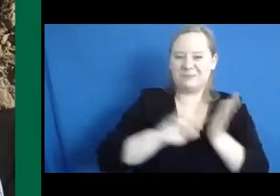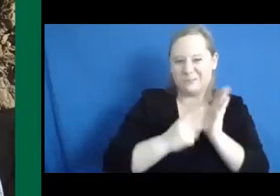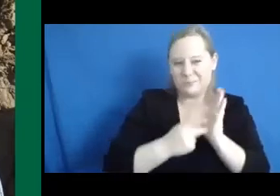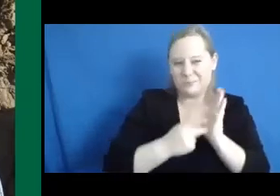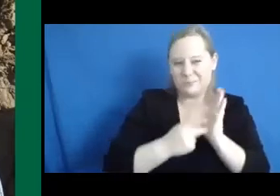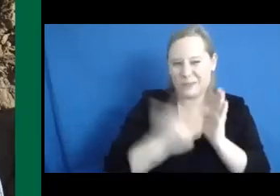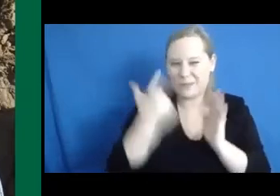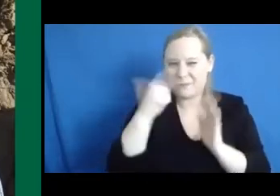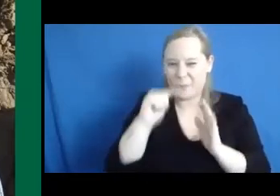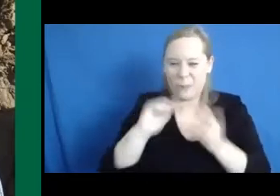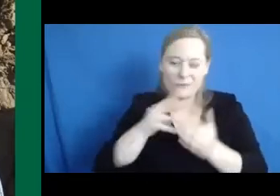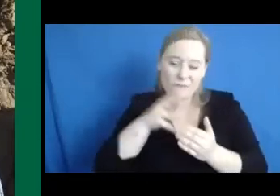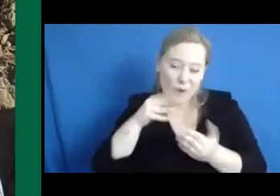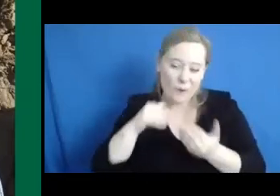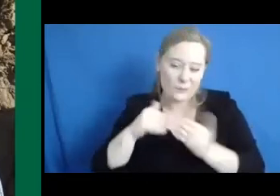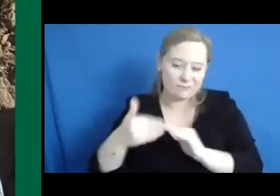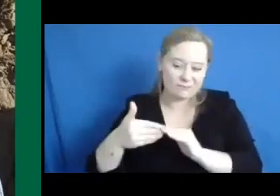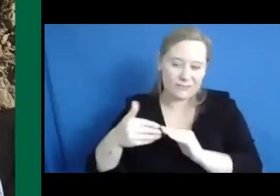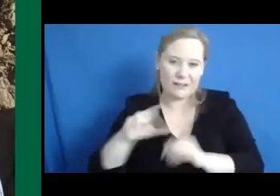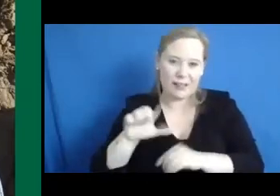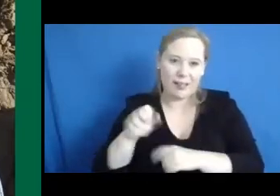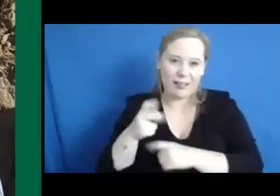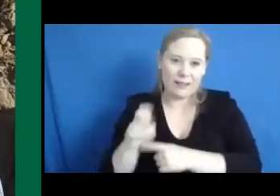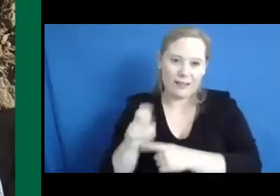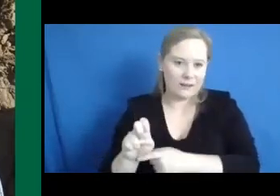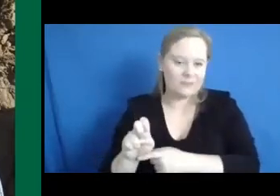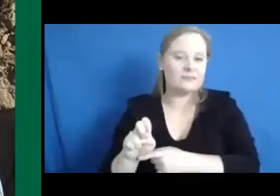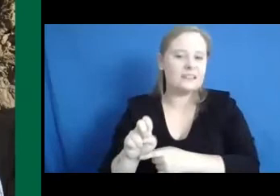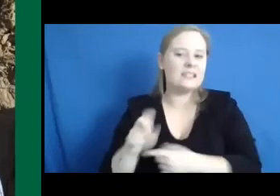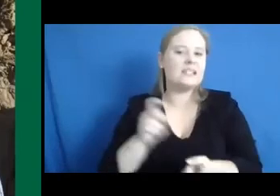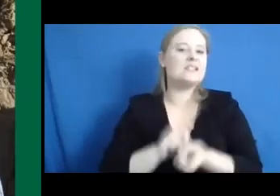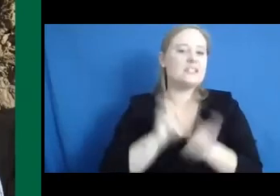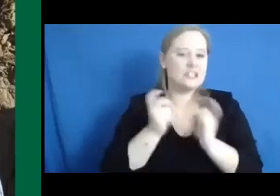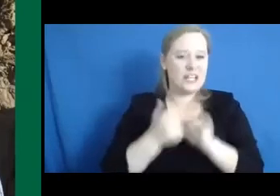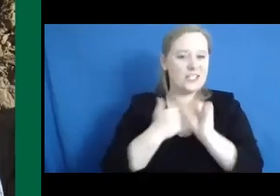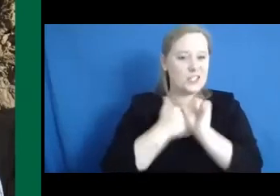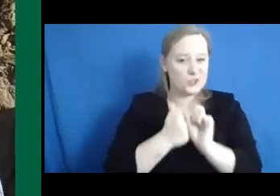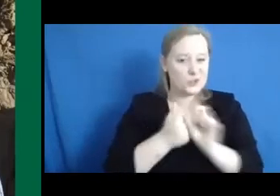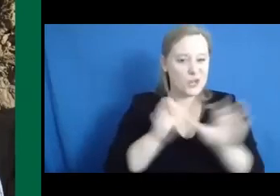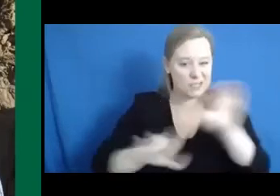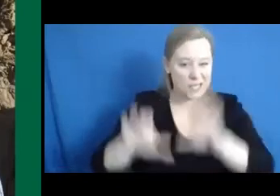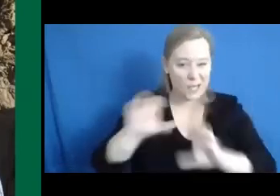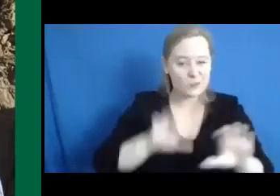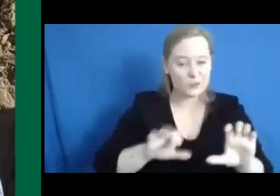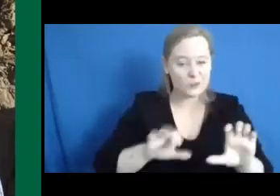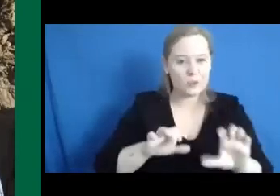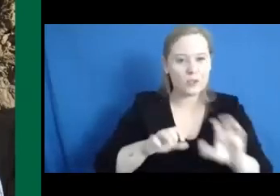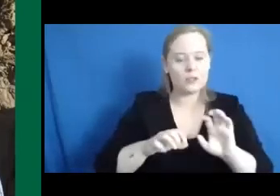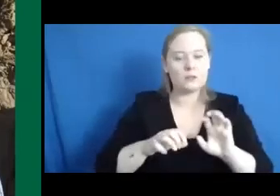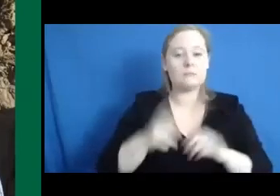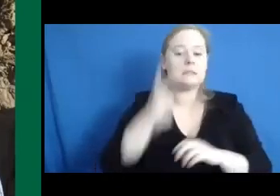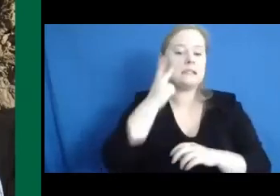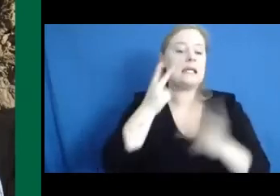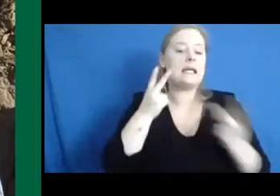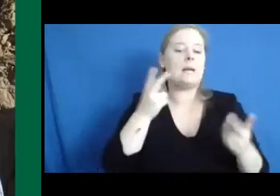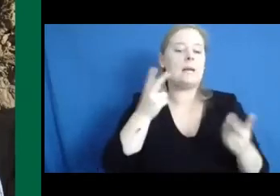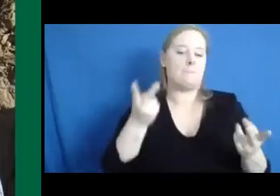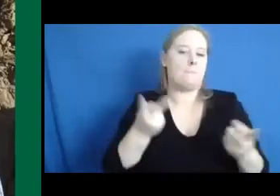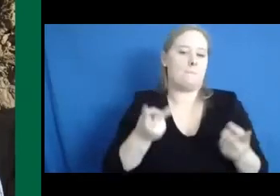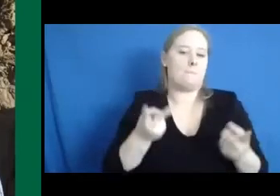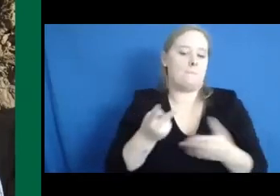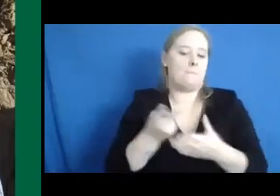Farmington Lake. There's definite changes in trace element chemistry seen in both reservoirs.